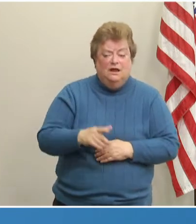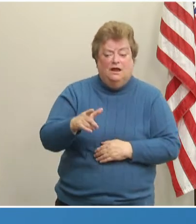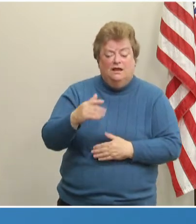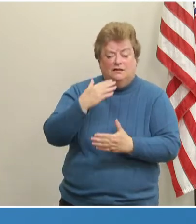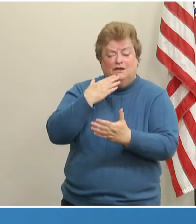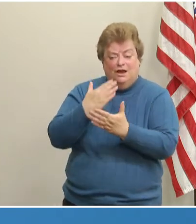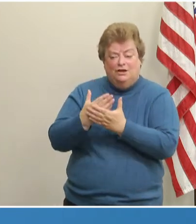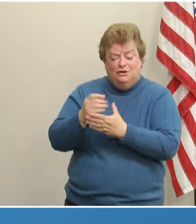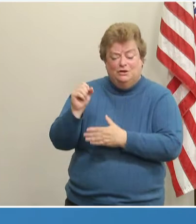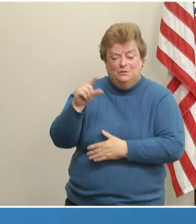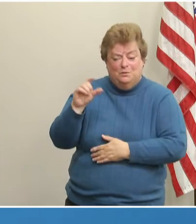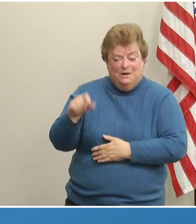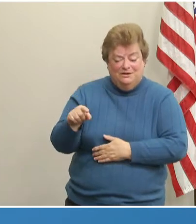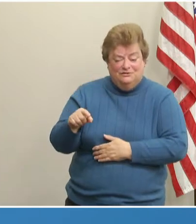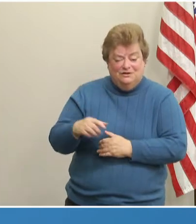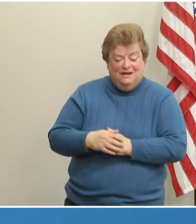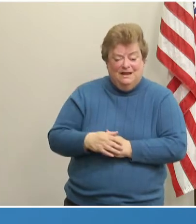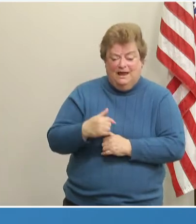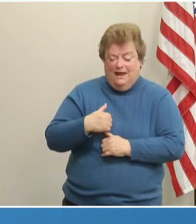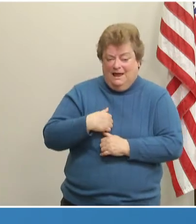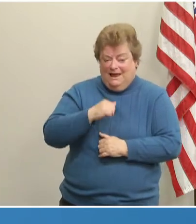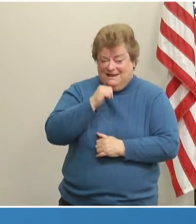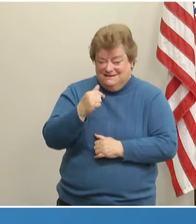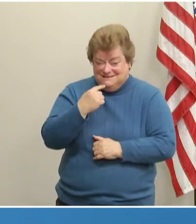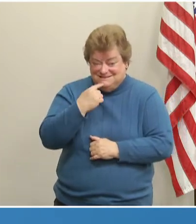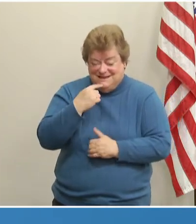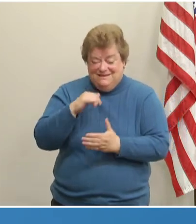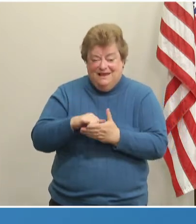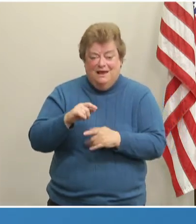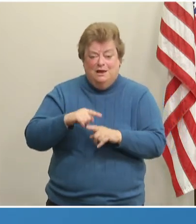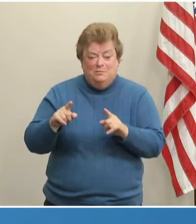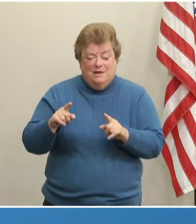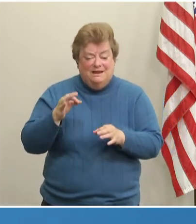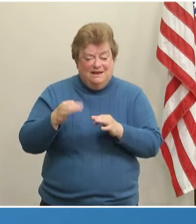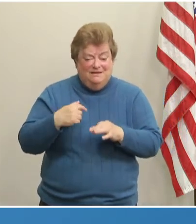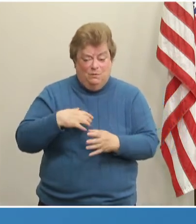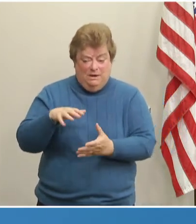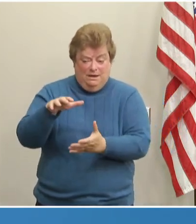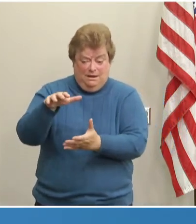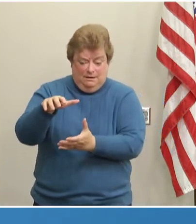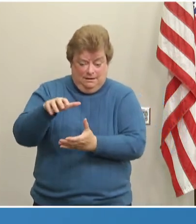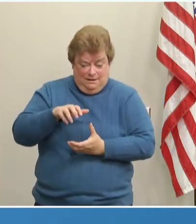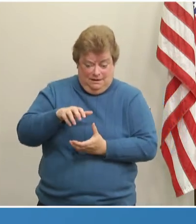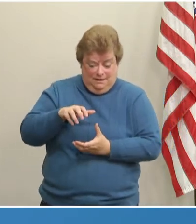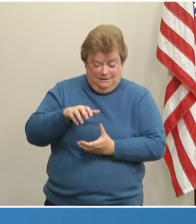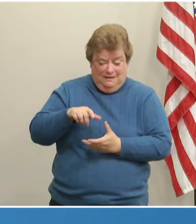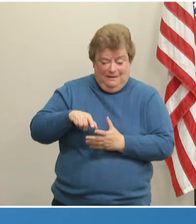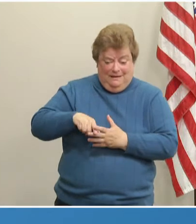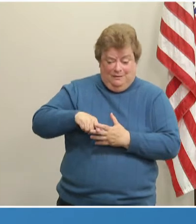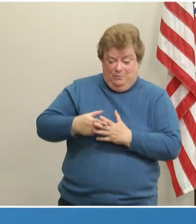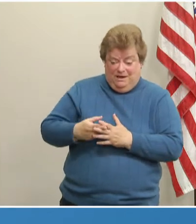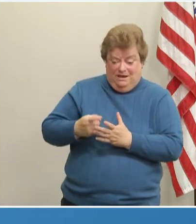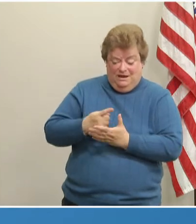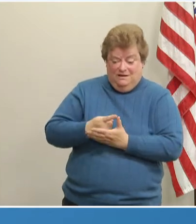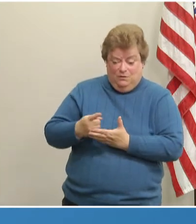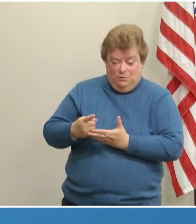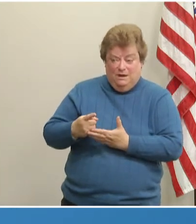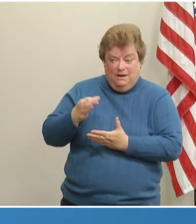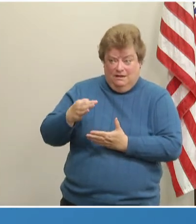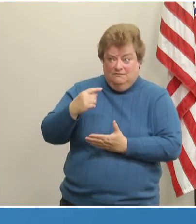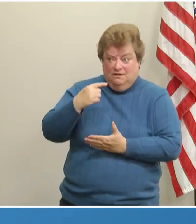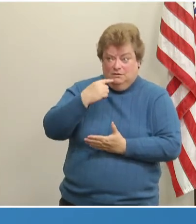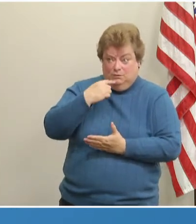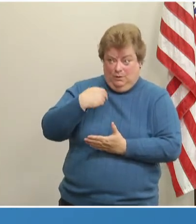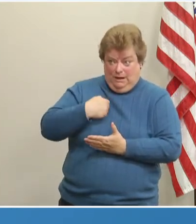question, and I wasn't saying that, but if we receive that on the beginning of the week if we're told that